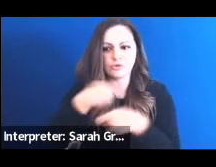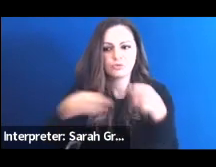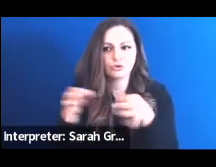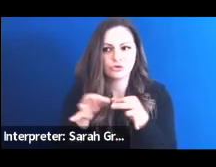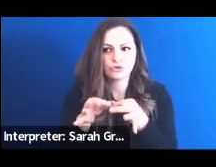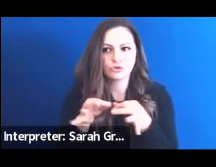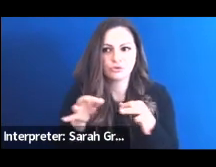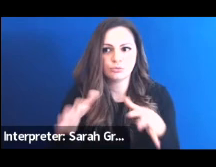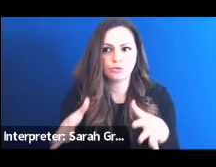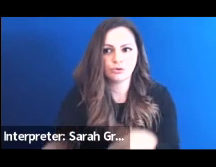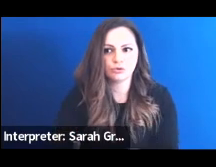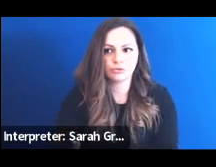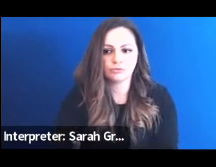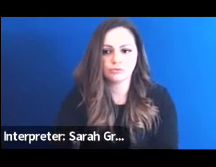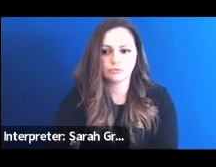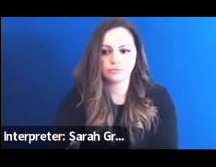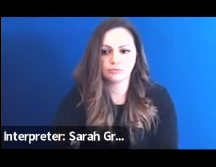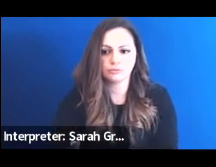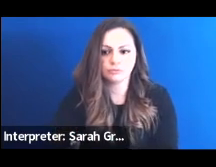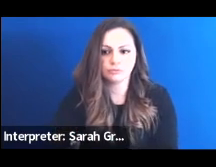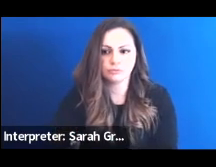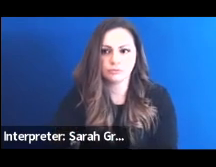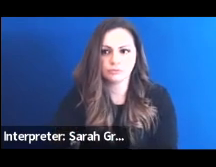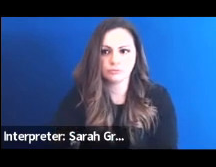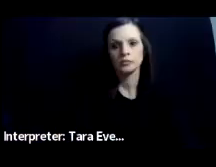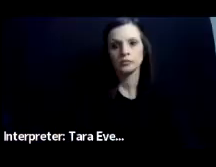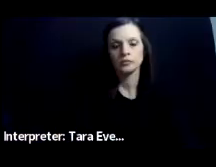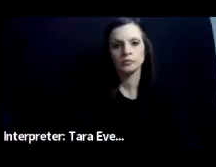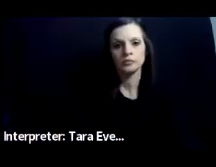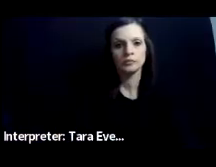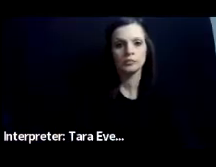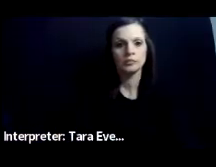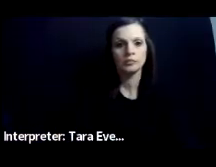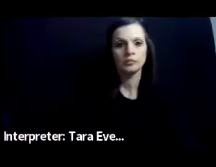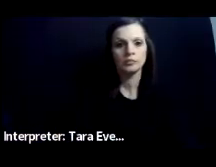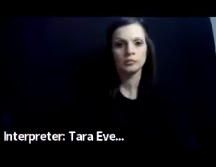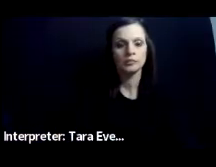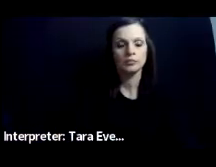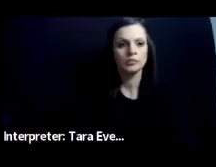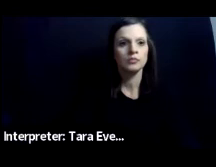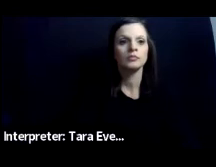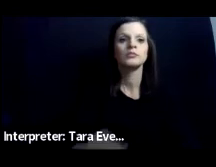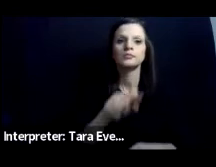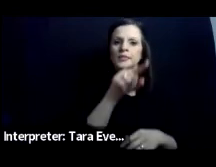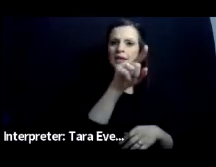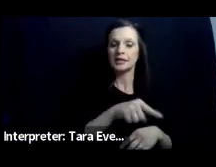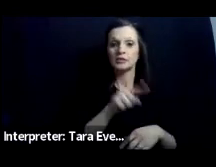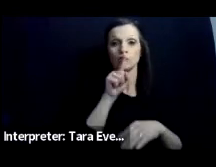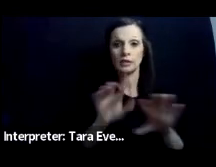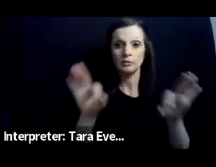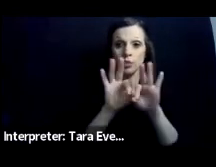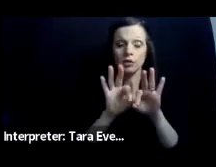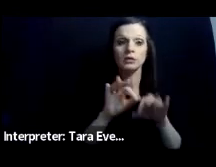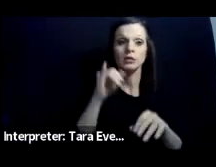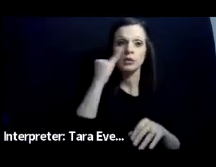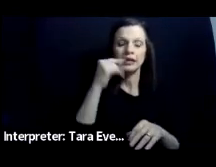These are 2 things that are really important. And these are, if you download the handout, you'll see these. Basically what